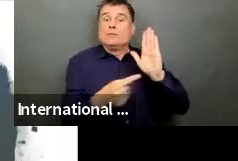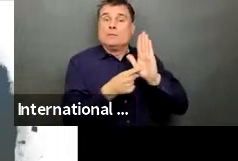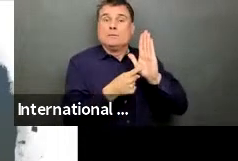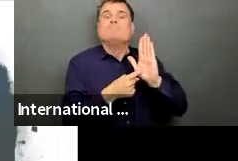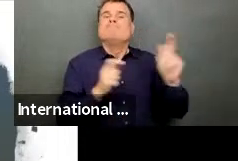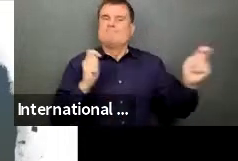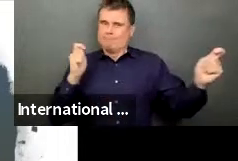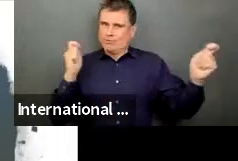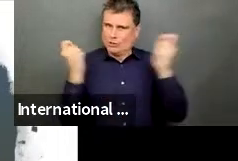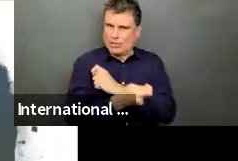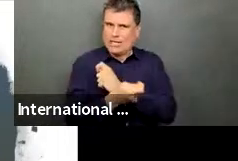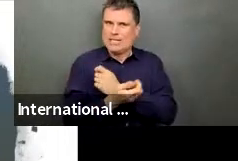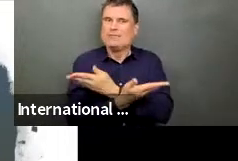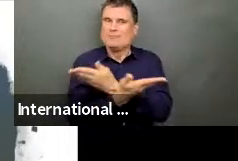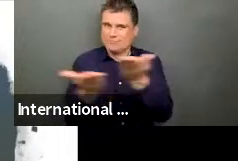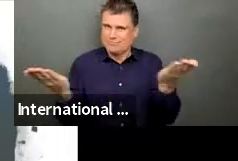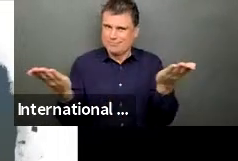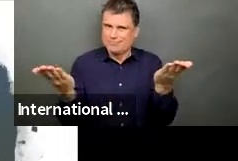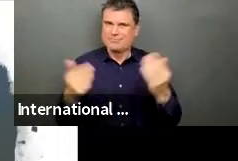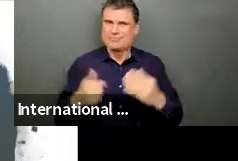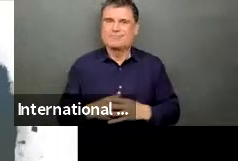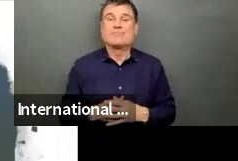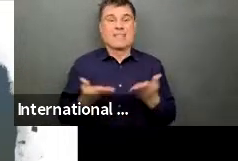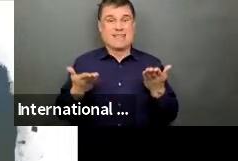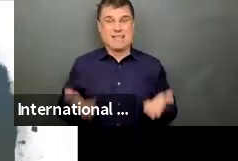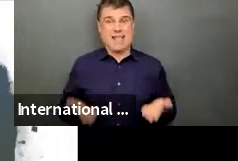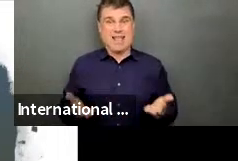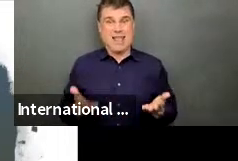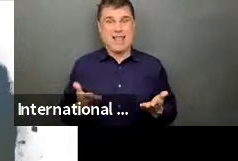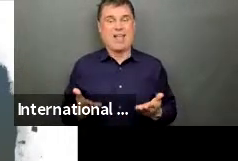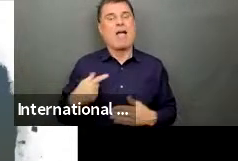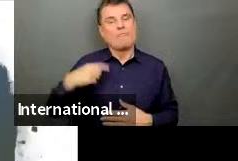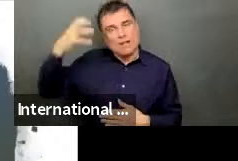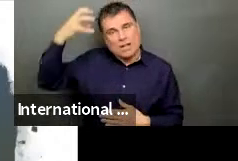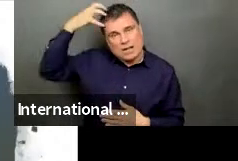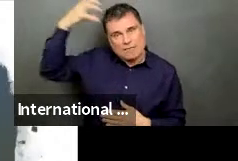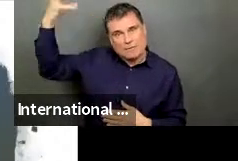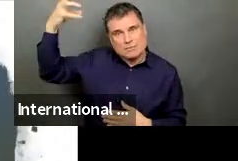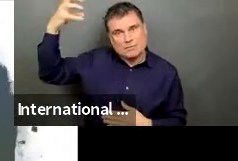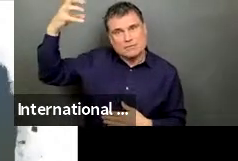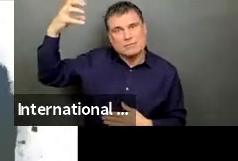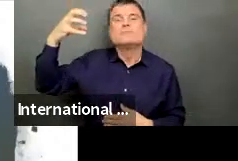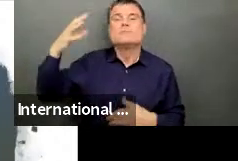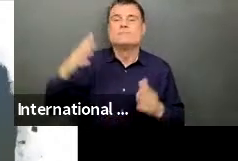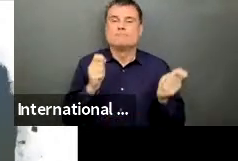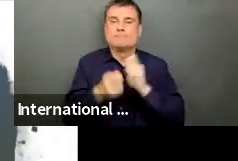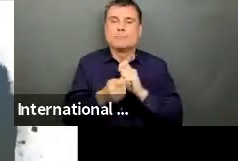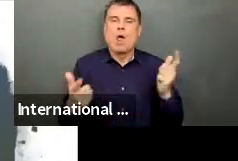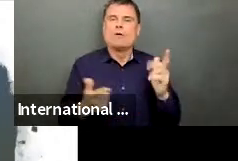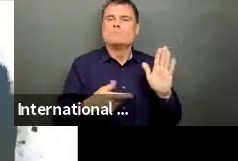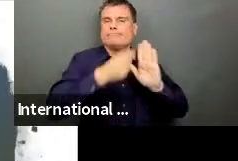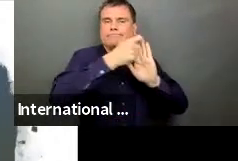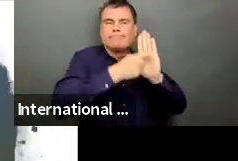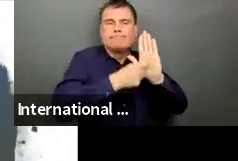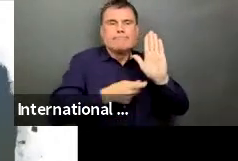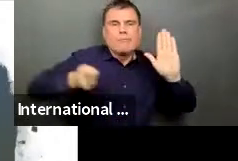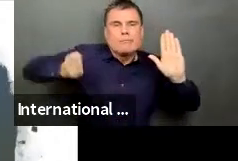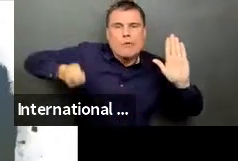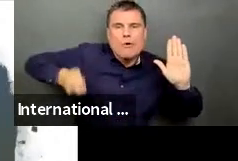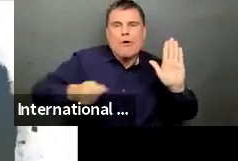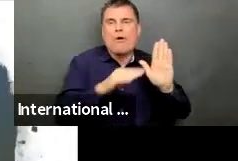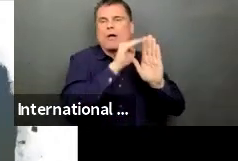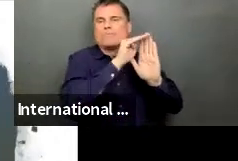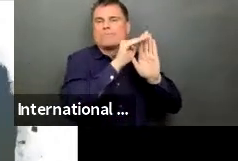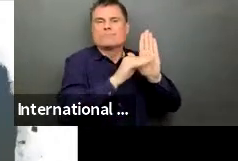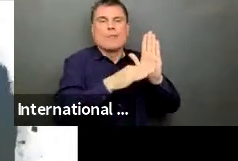been government interventions, including social and legal measures to improve women's status, as well as media